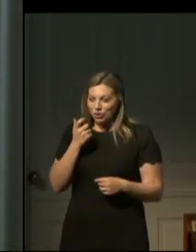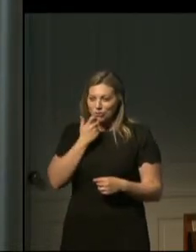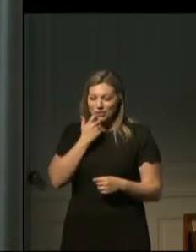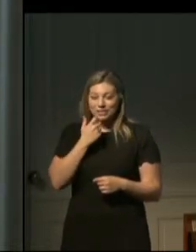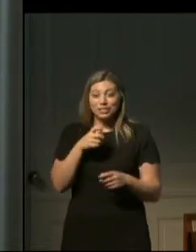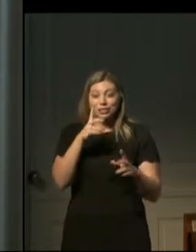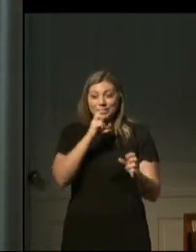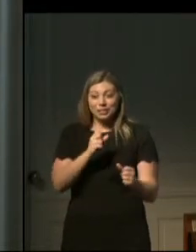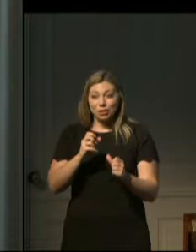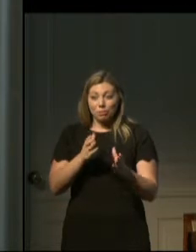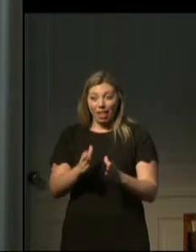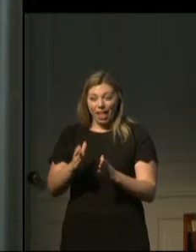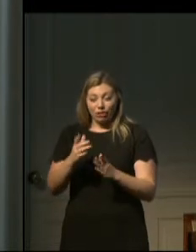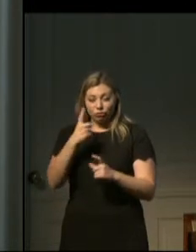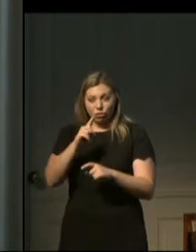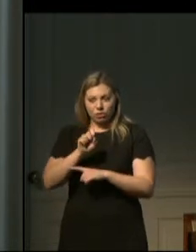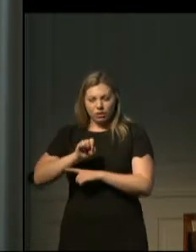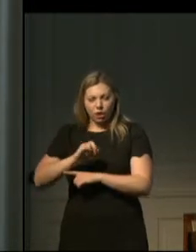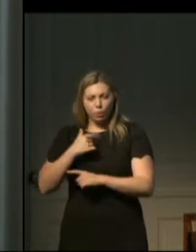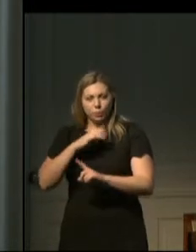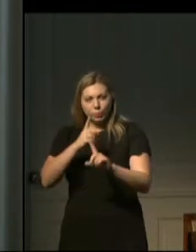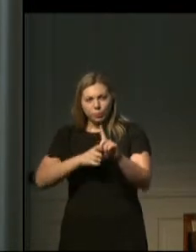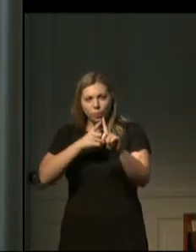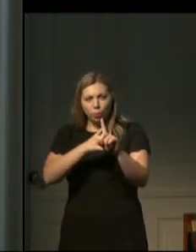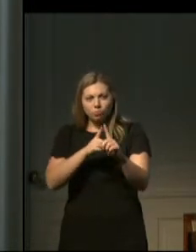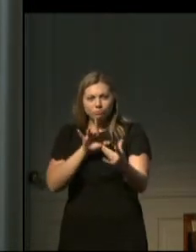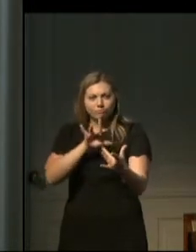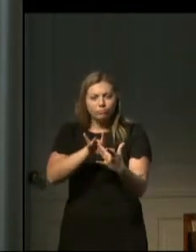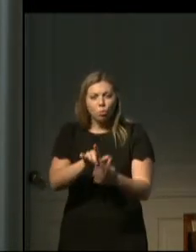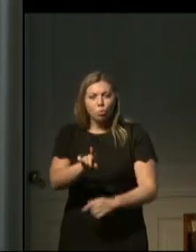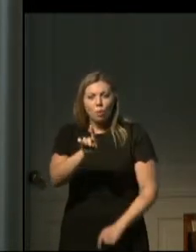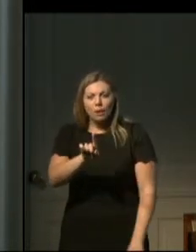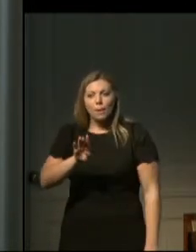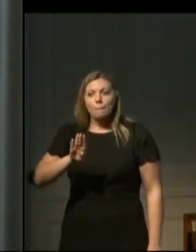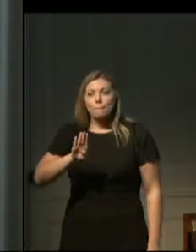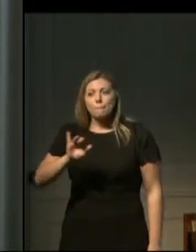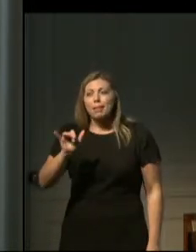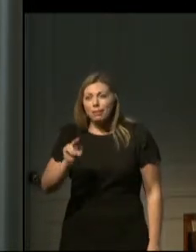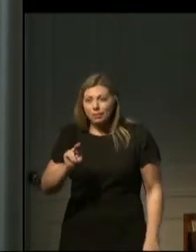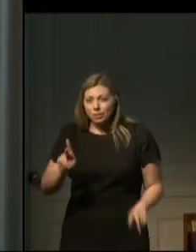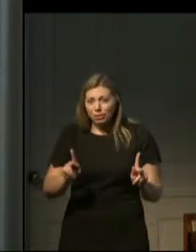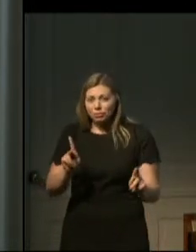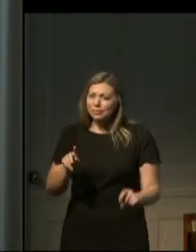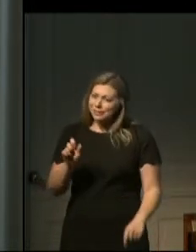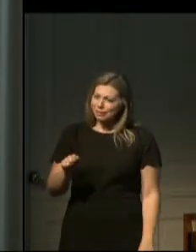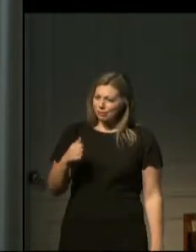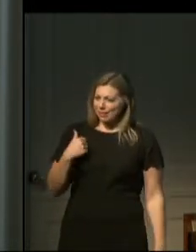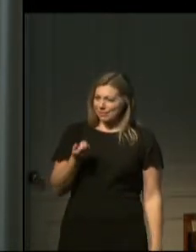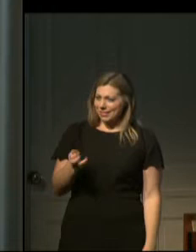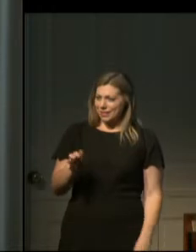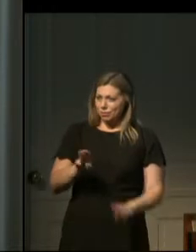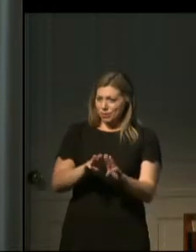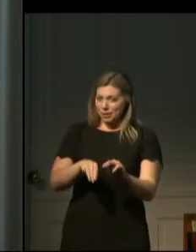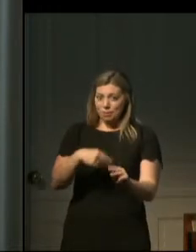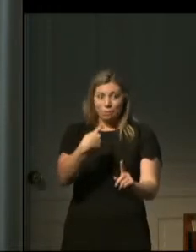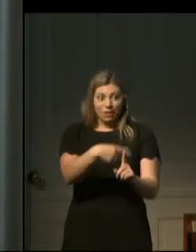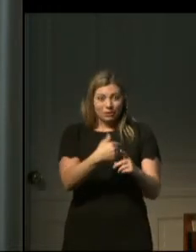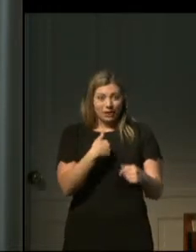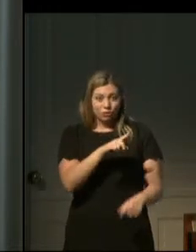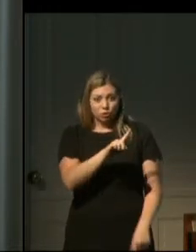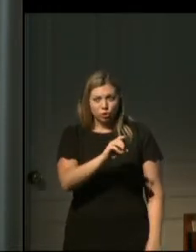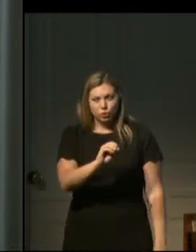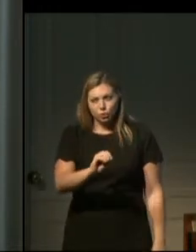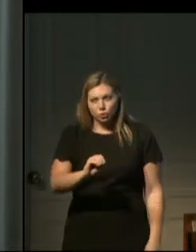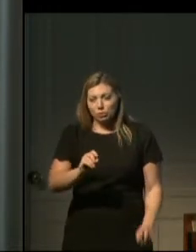of reaching 1 billion people. And even though we have 19 museums and a zoo, that's not going to be possible in our physical